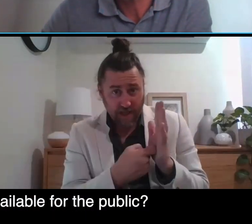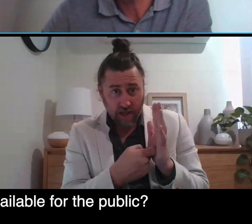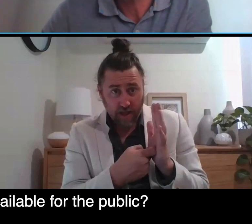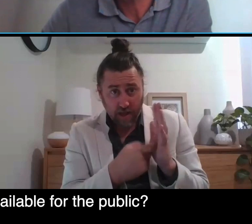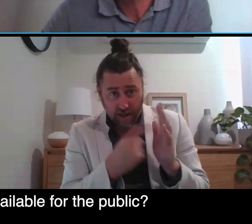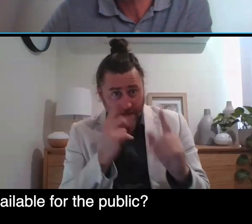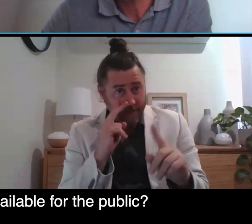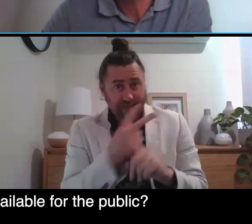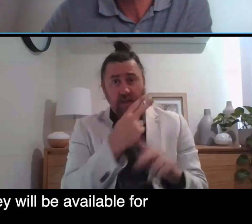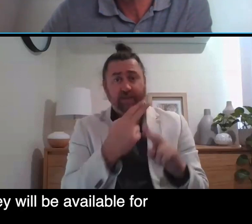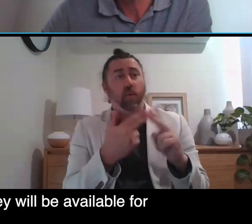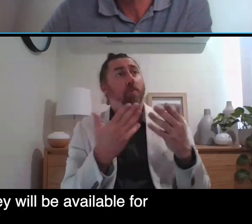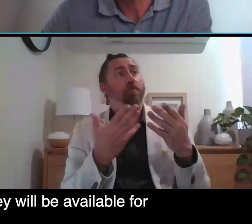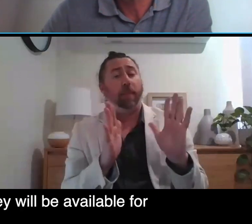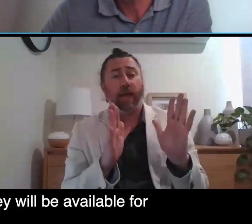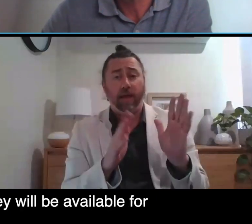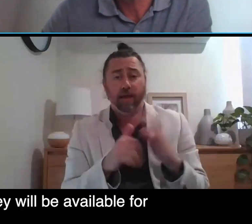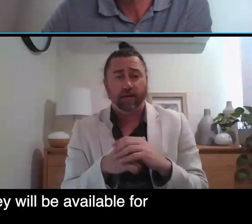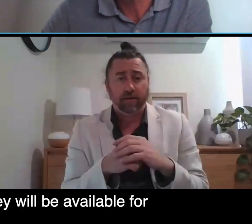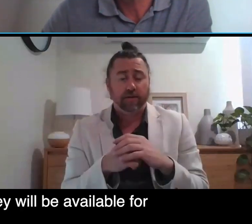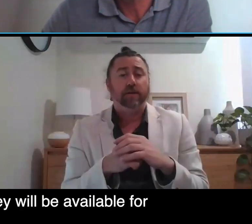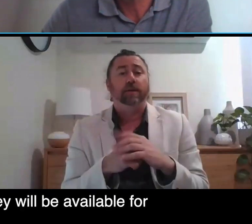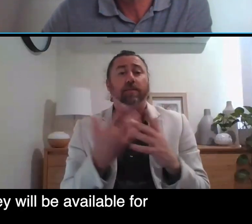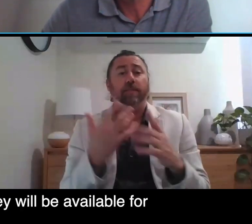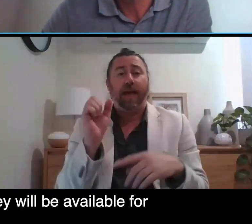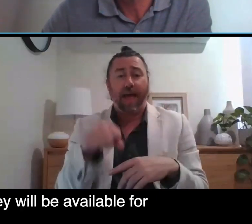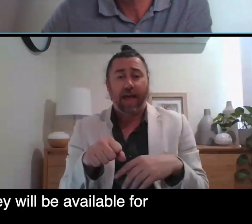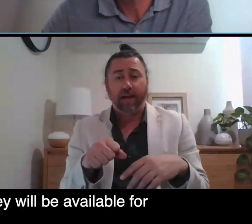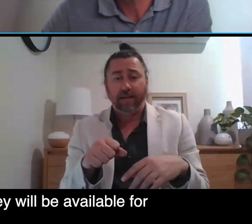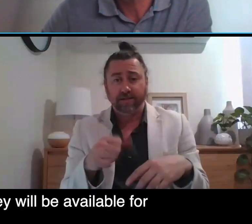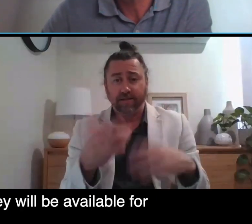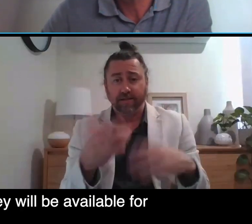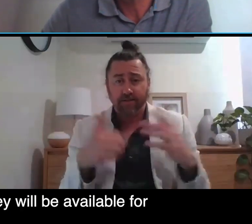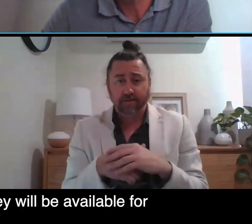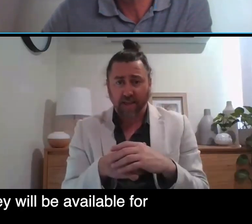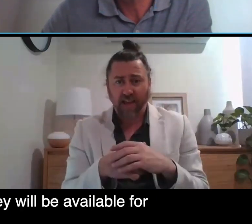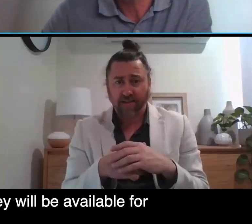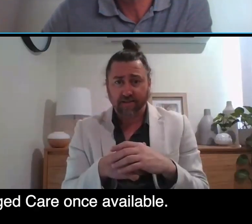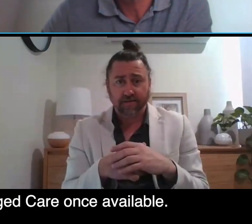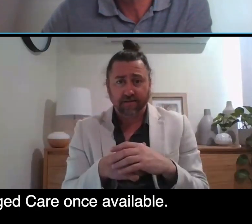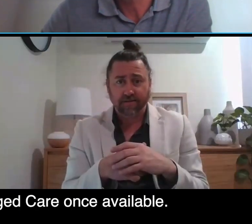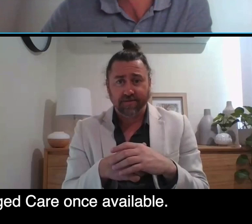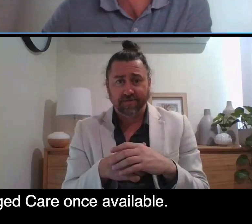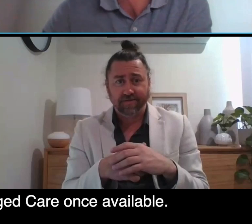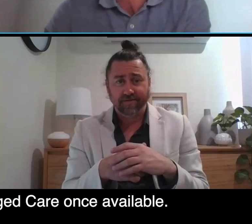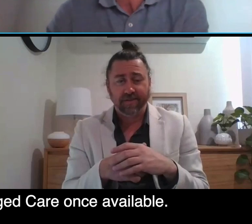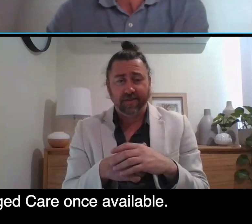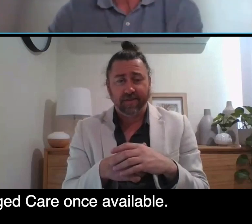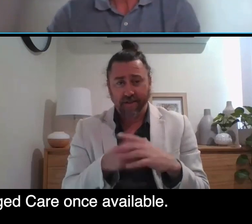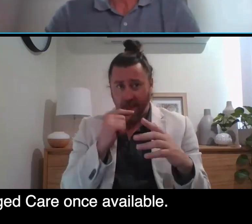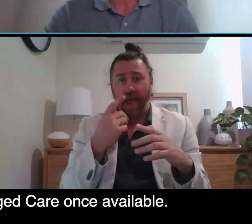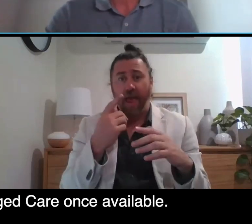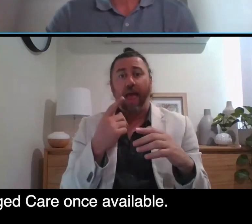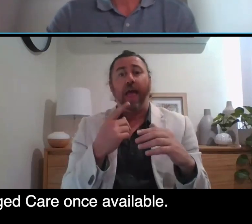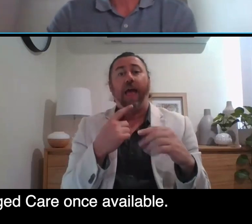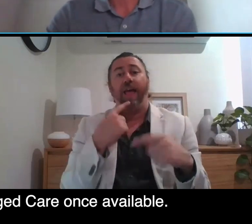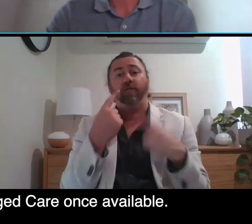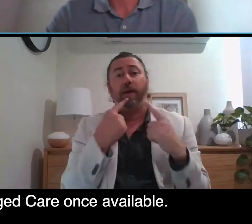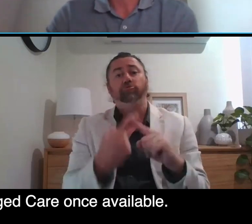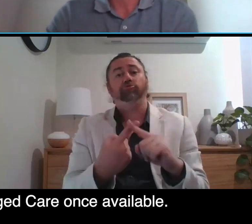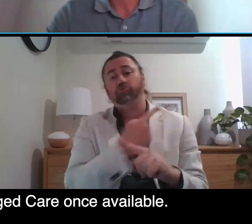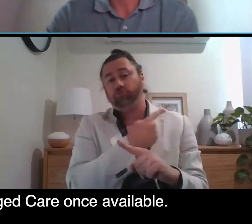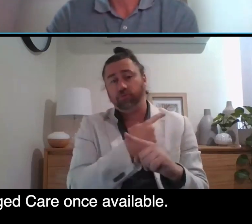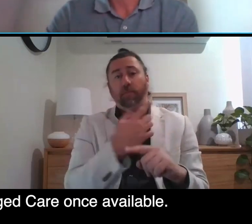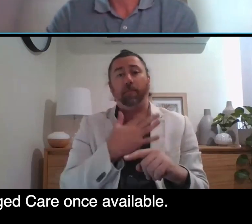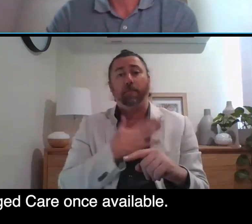for the public? So the answer to that is yes, they will be available for up to 3 years of data on My Aged